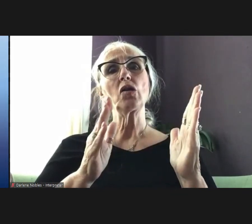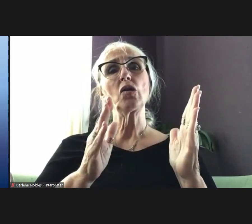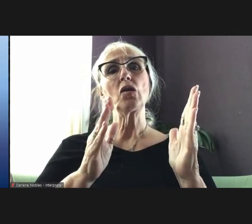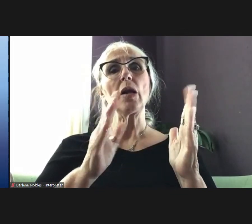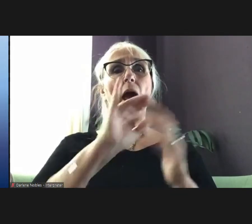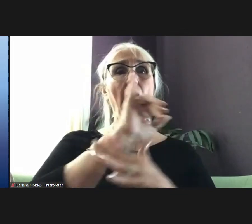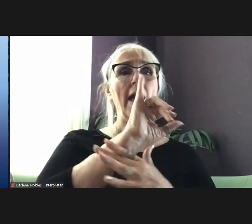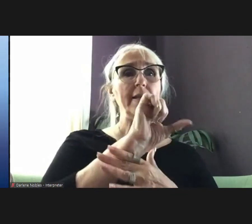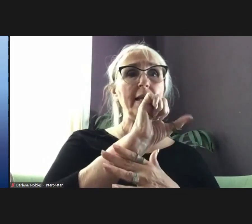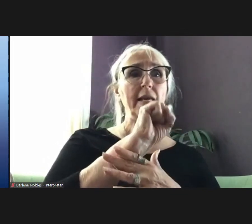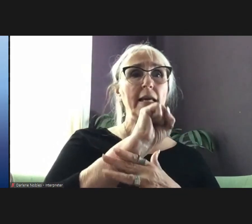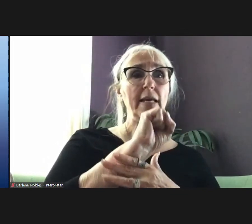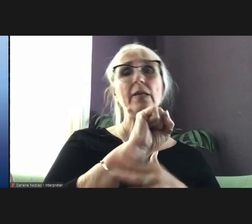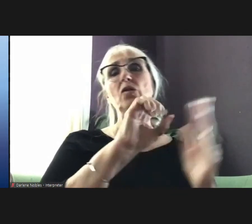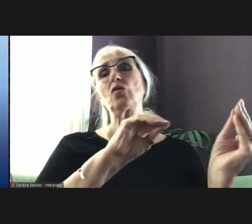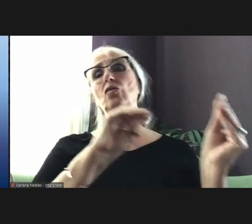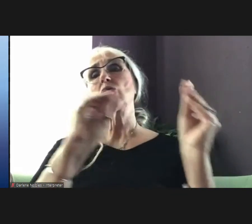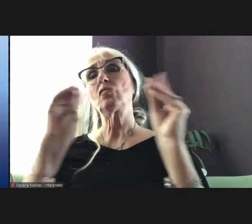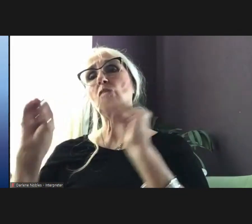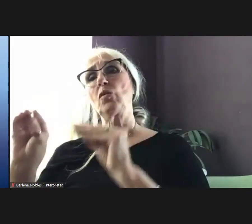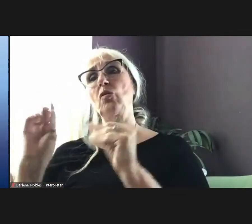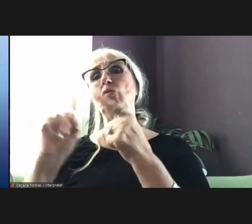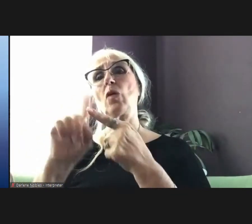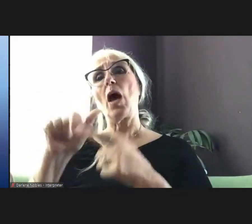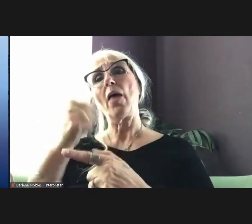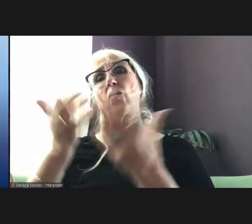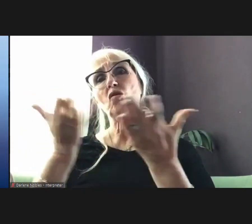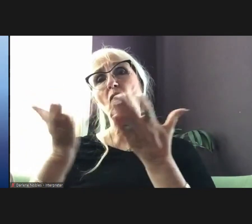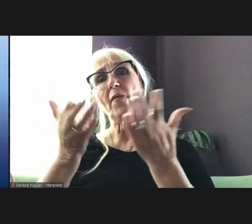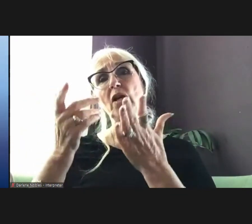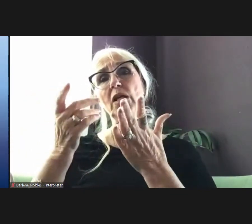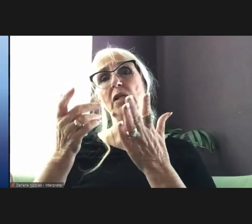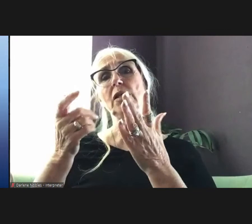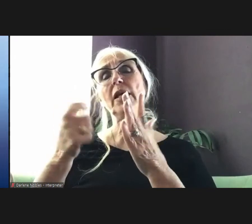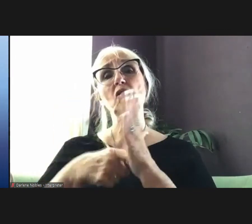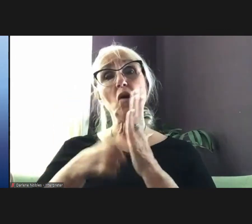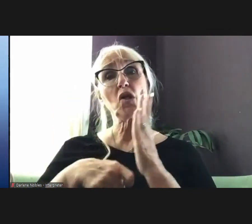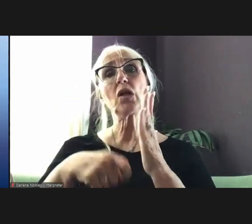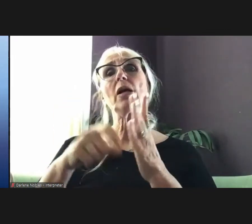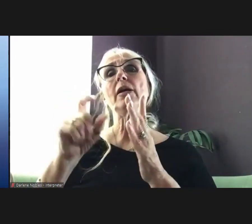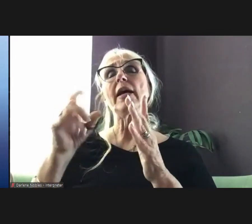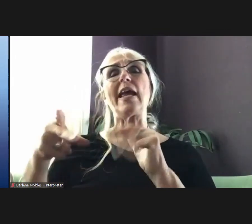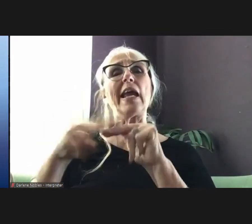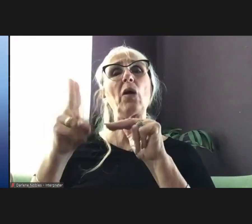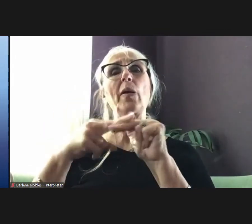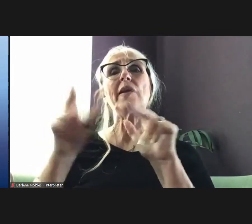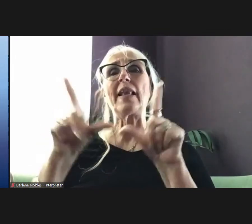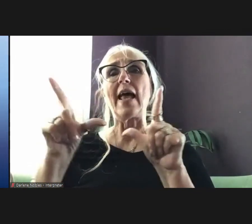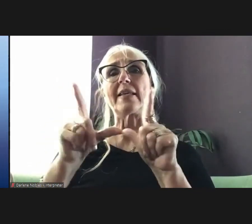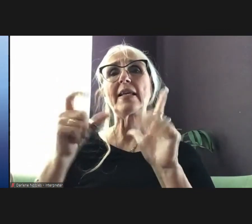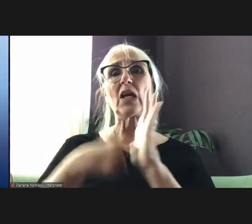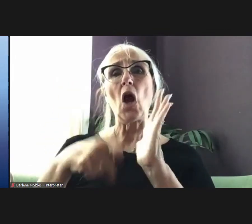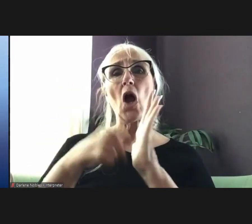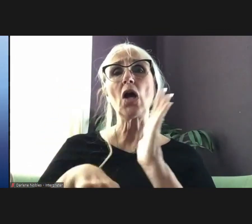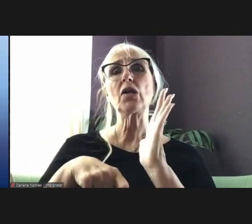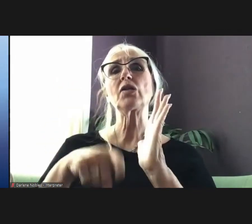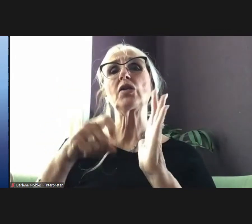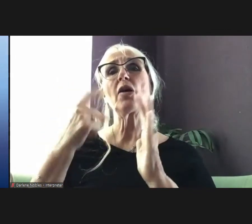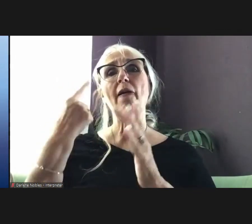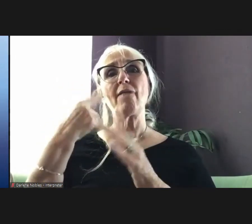into other services and charges. And this is for an increase in licensing cost for the